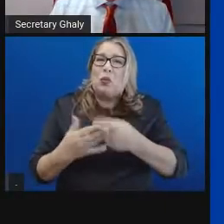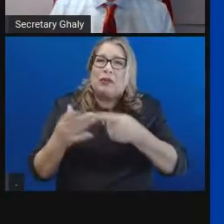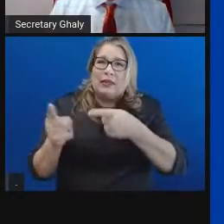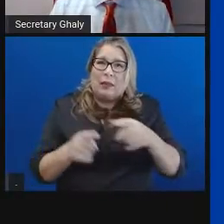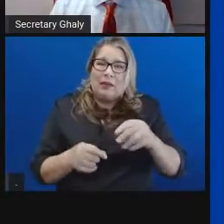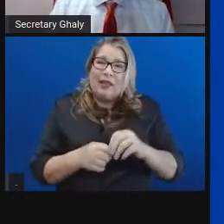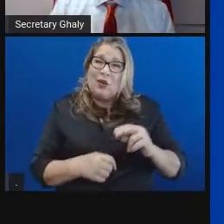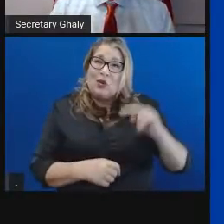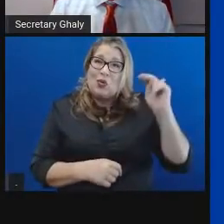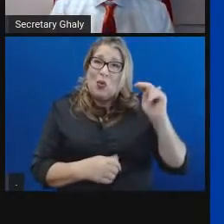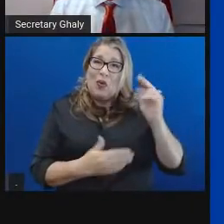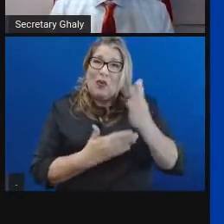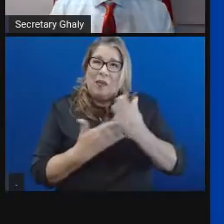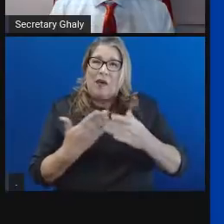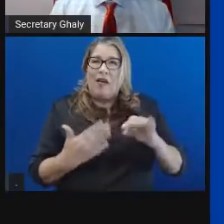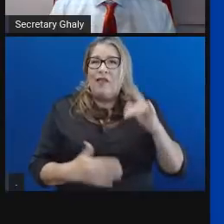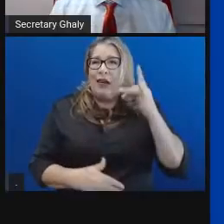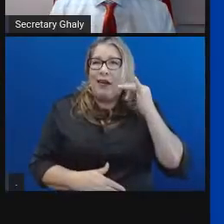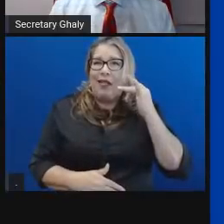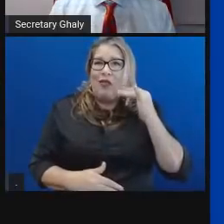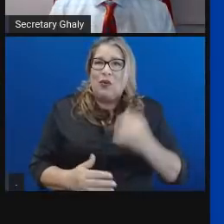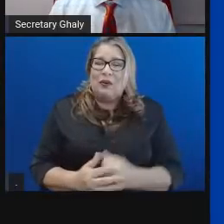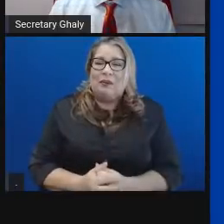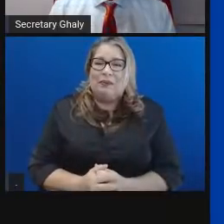in between. Next slide.